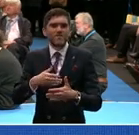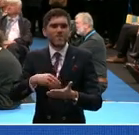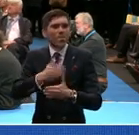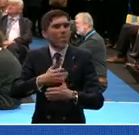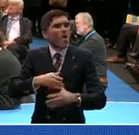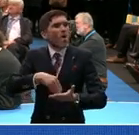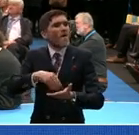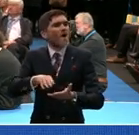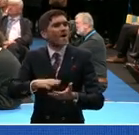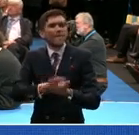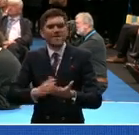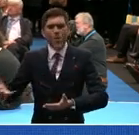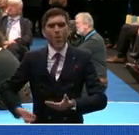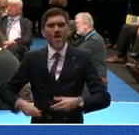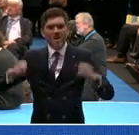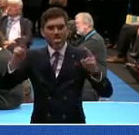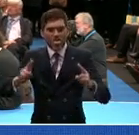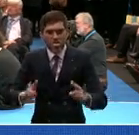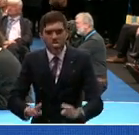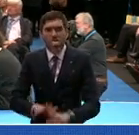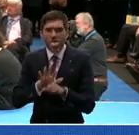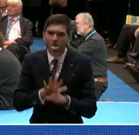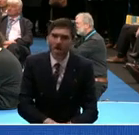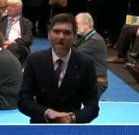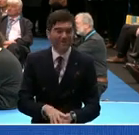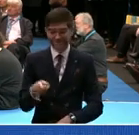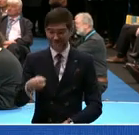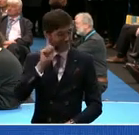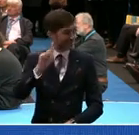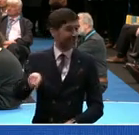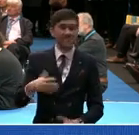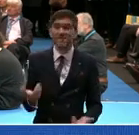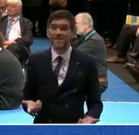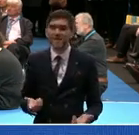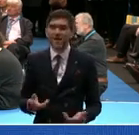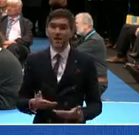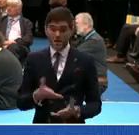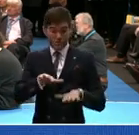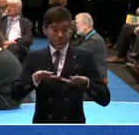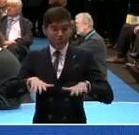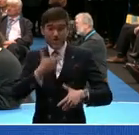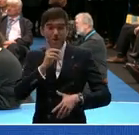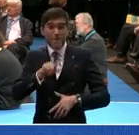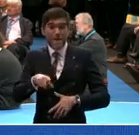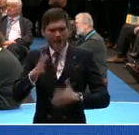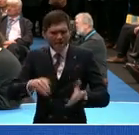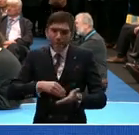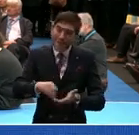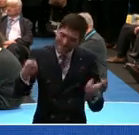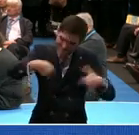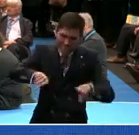the wages of the hard-working majority. They do not care about the British people who will have to foot this bill.